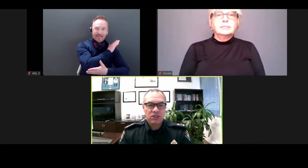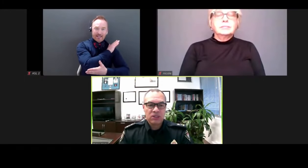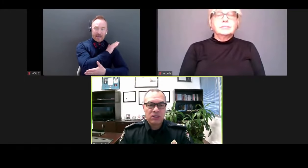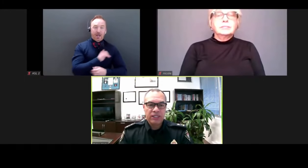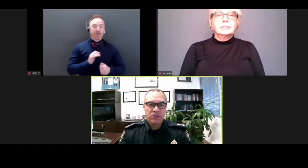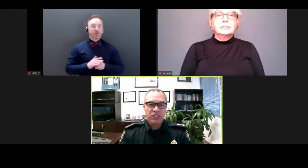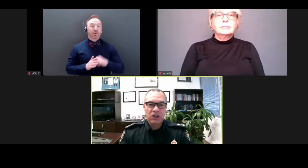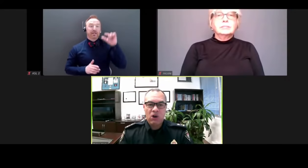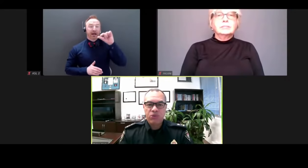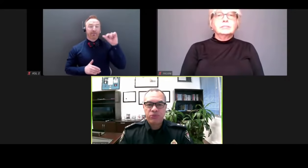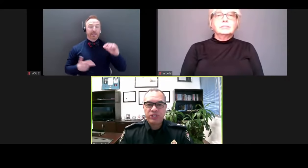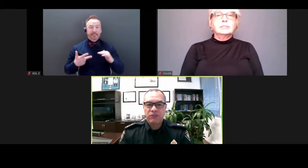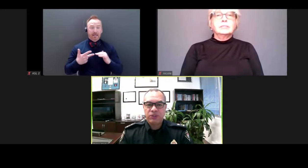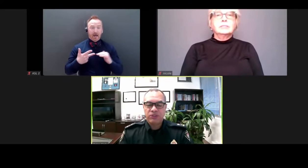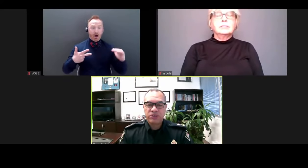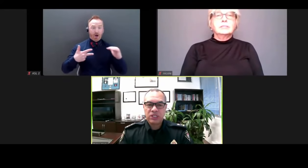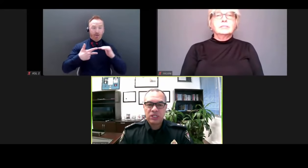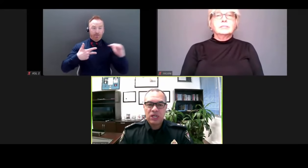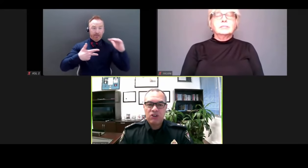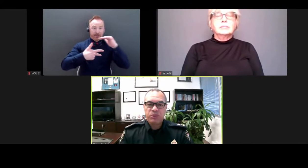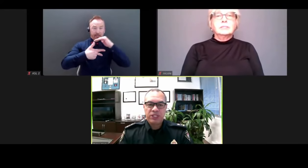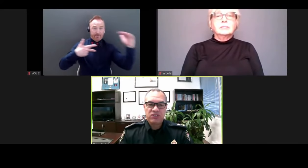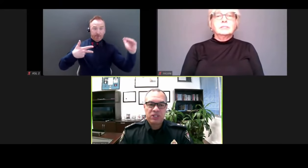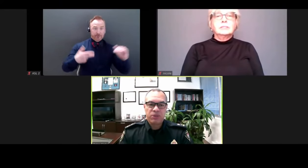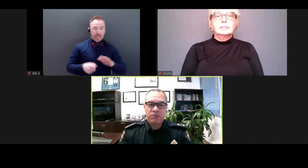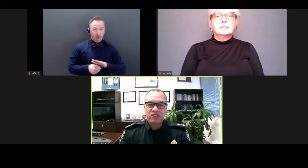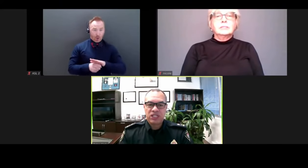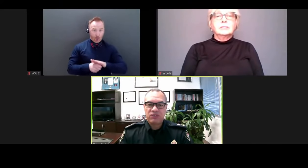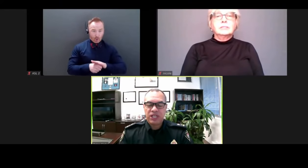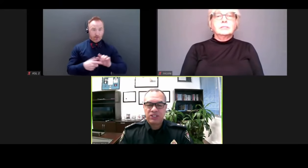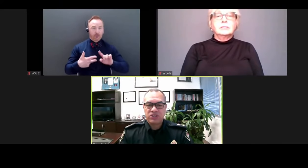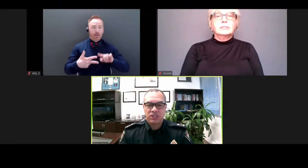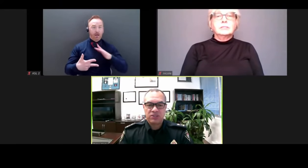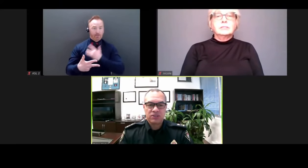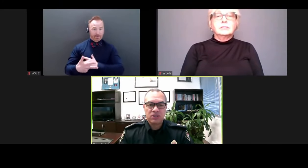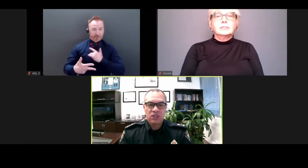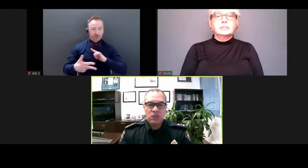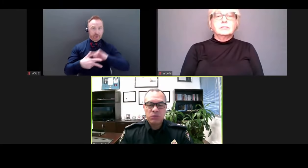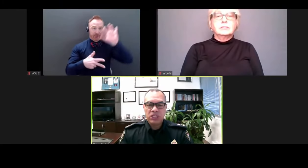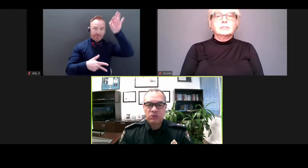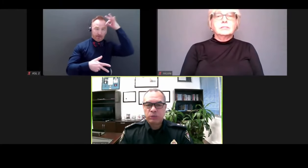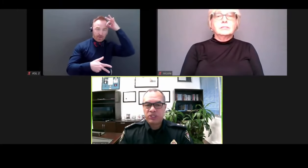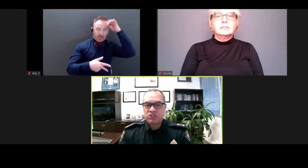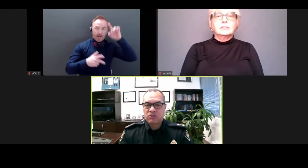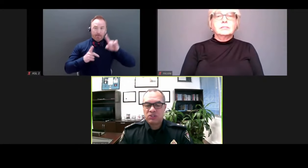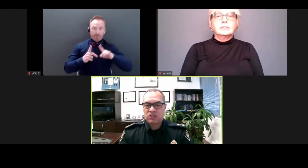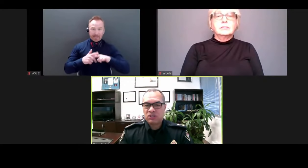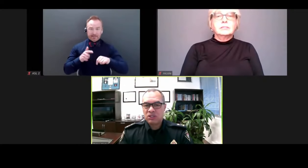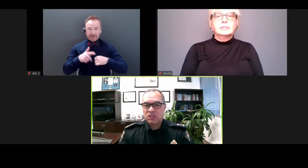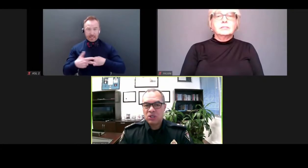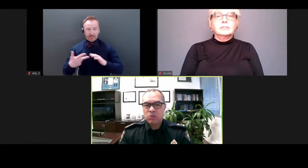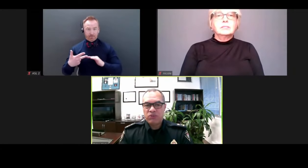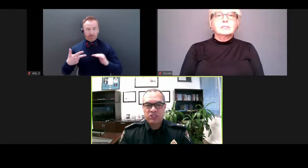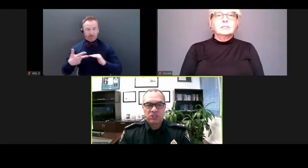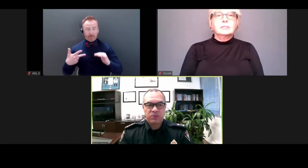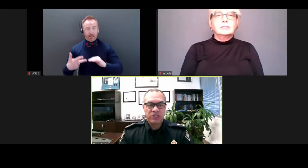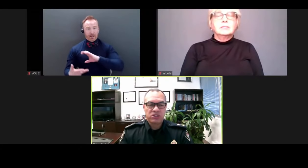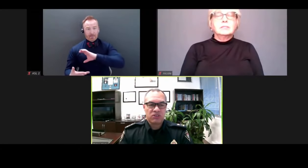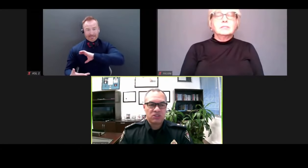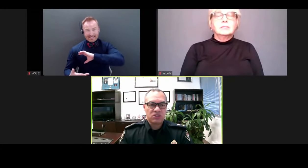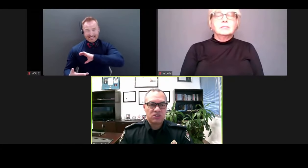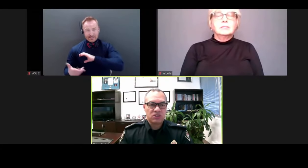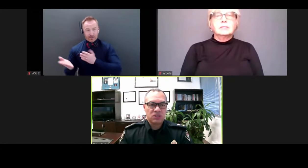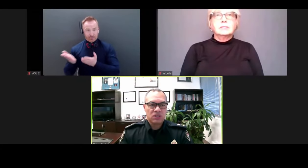government, including all three levels of policing and public safety agencies, municipal police services, provincial